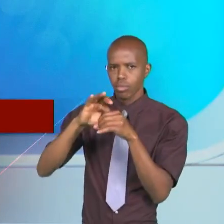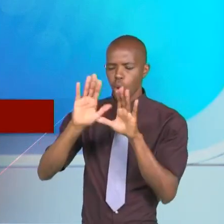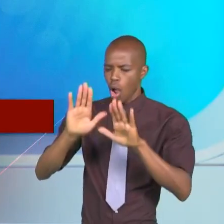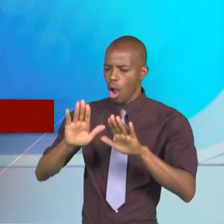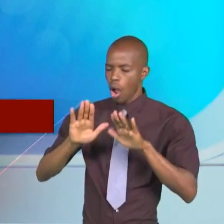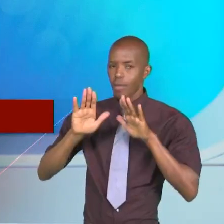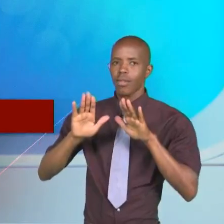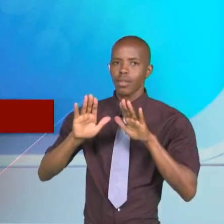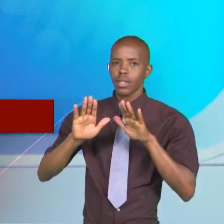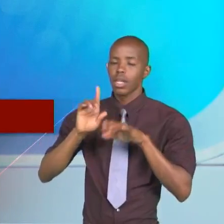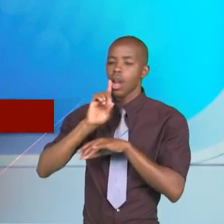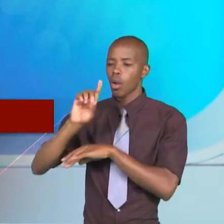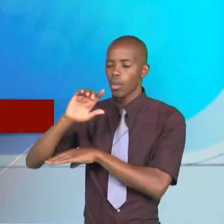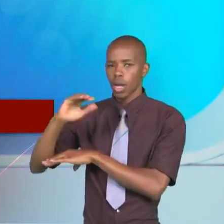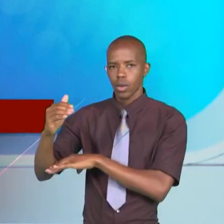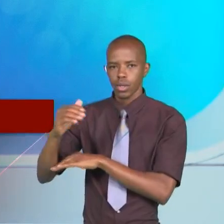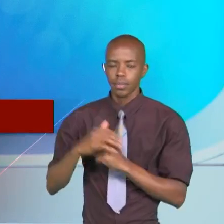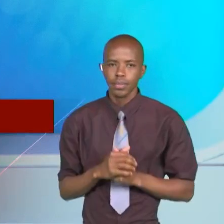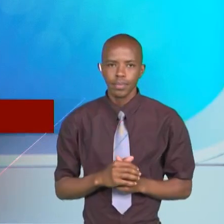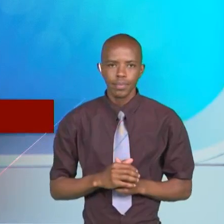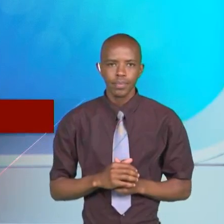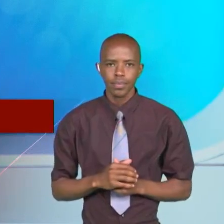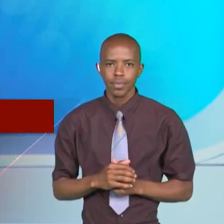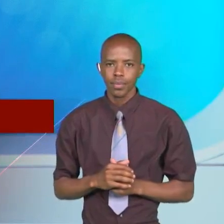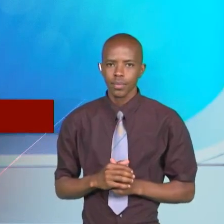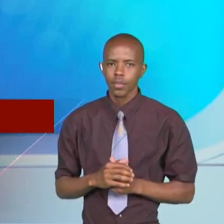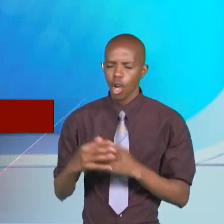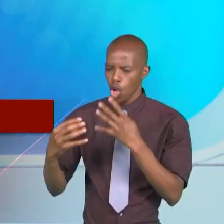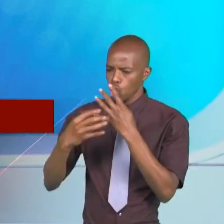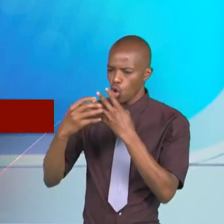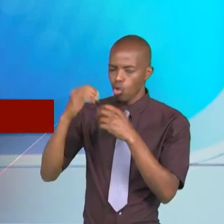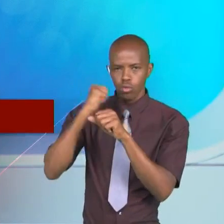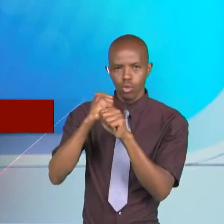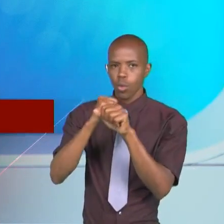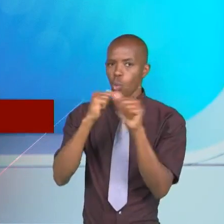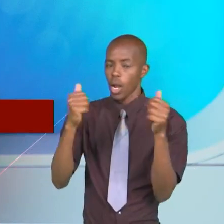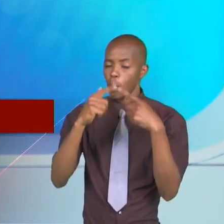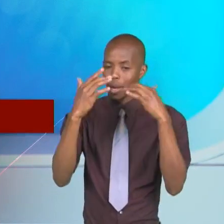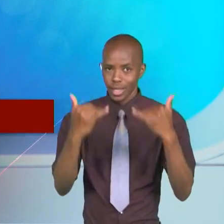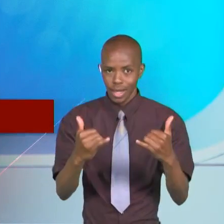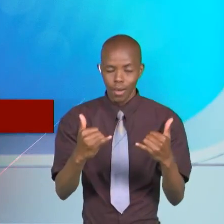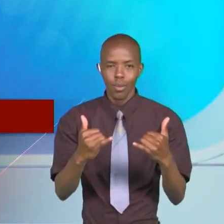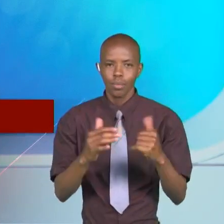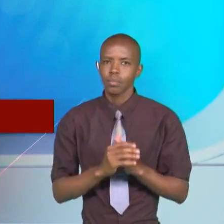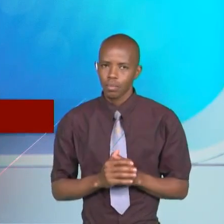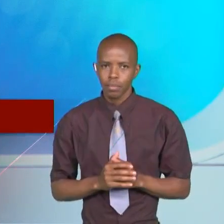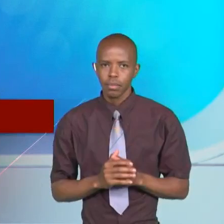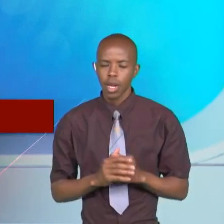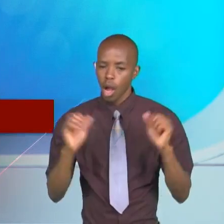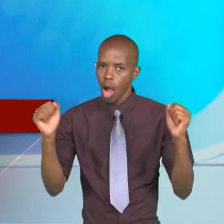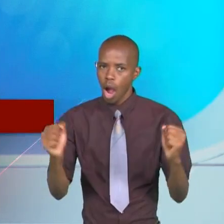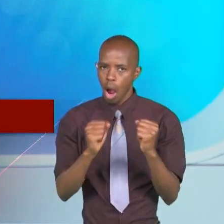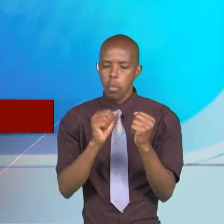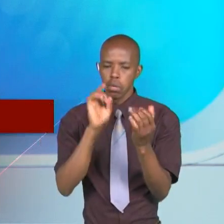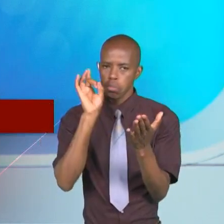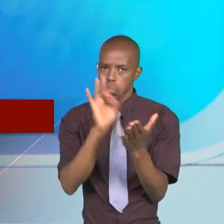much as possible within Nairobi County. So he did all that he could, but now that here we are, and in case the impeachment goes